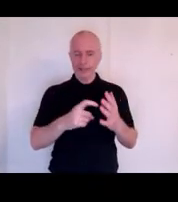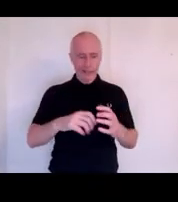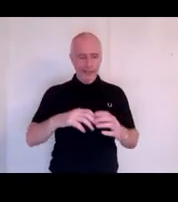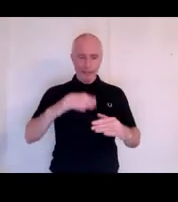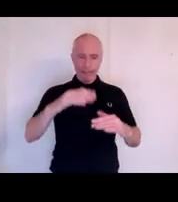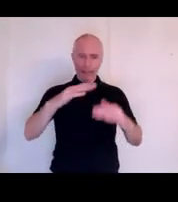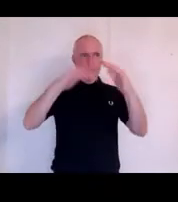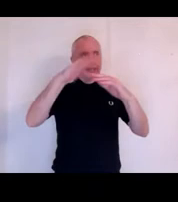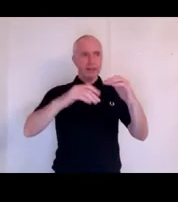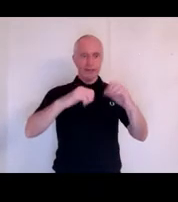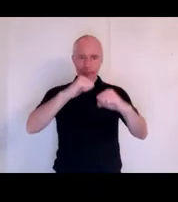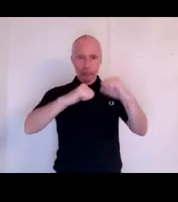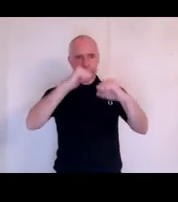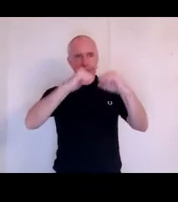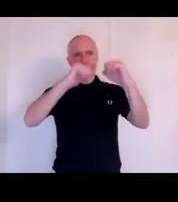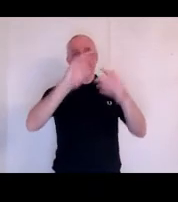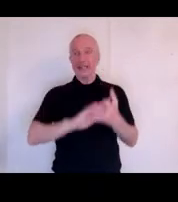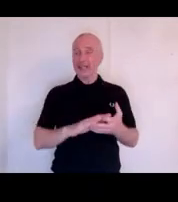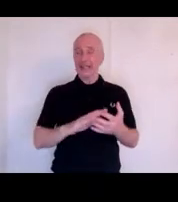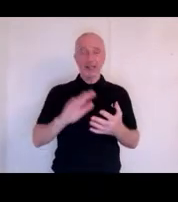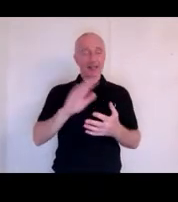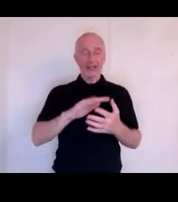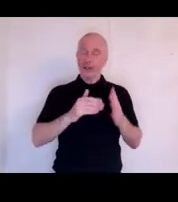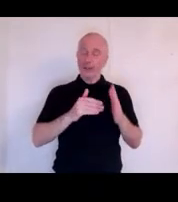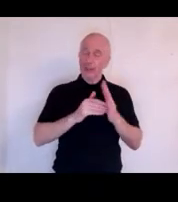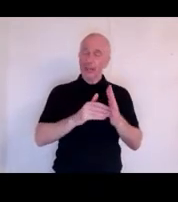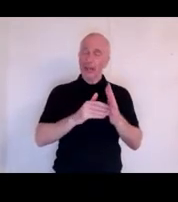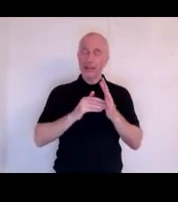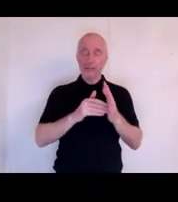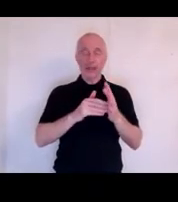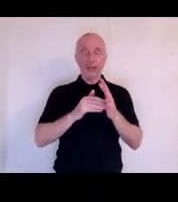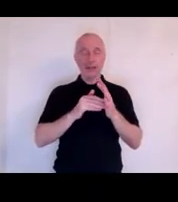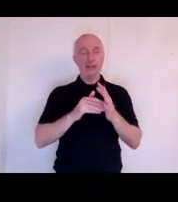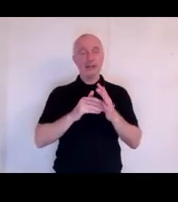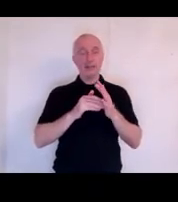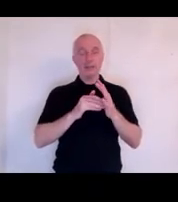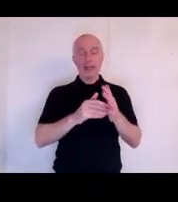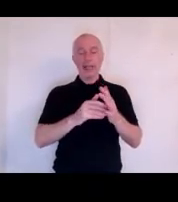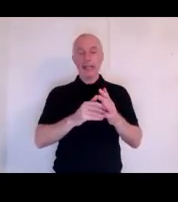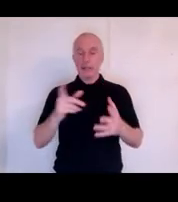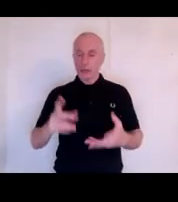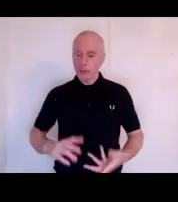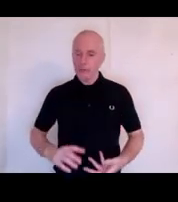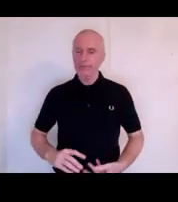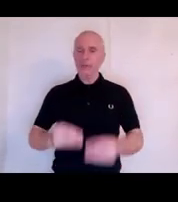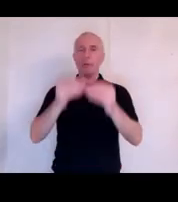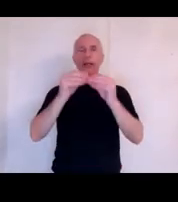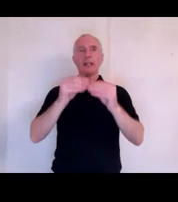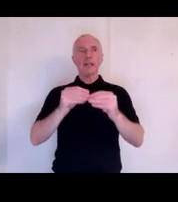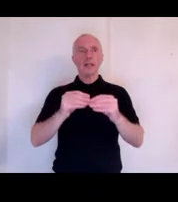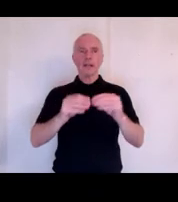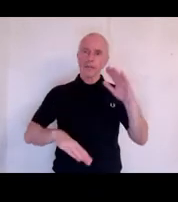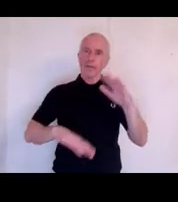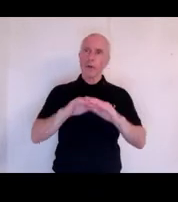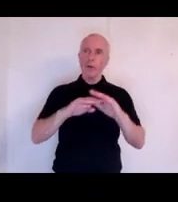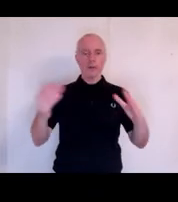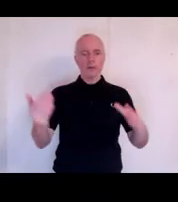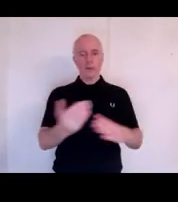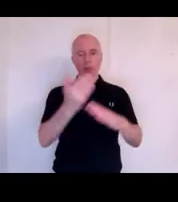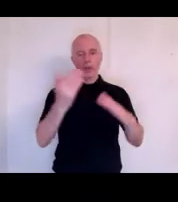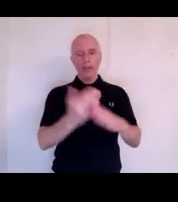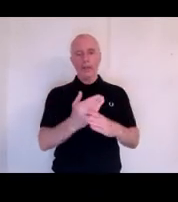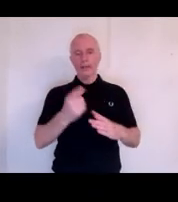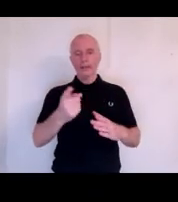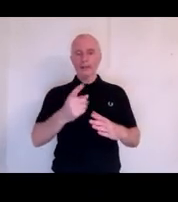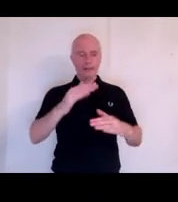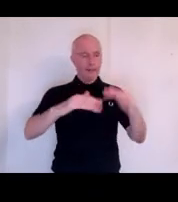to have enough radioactive material to actually produce an operational nuclear reactor. So we can see we're operating at a